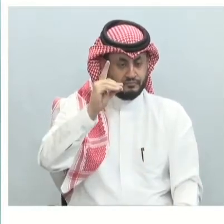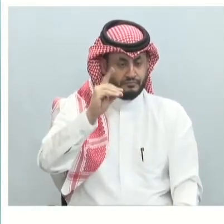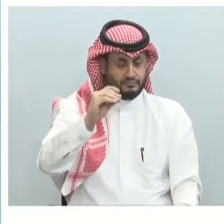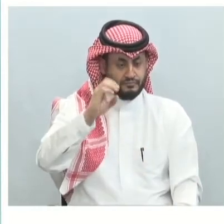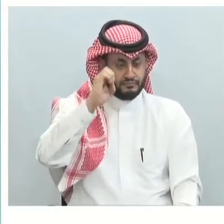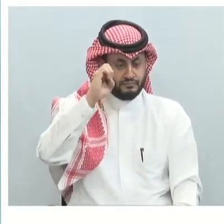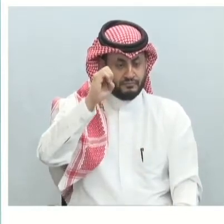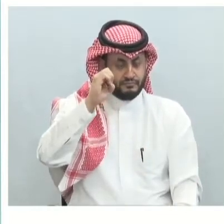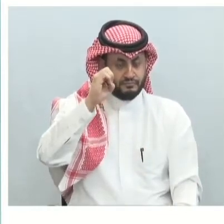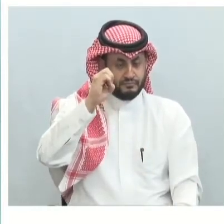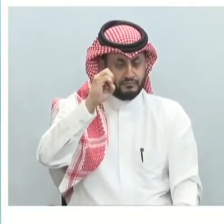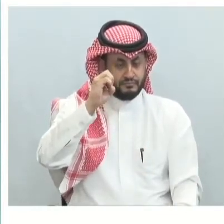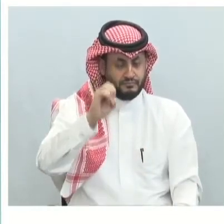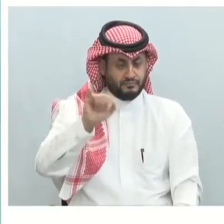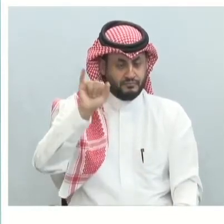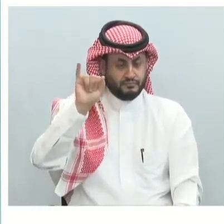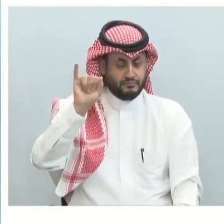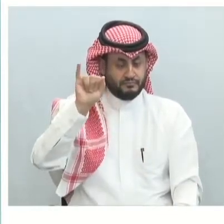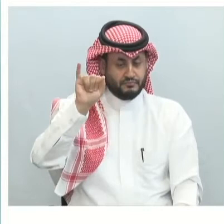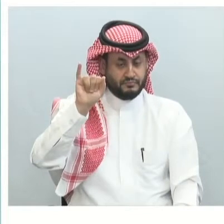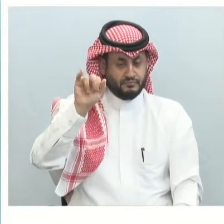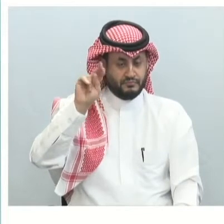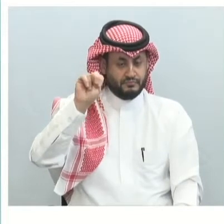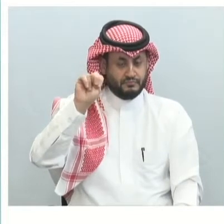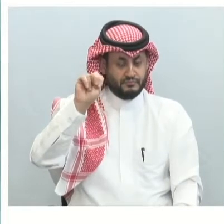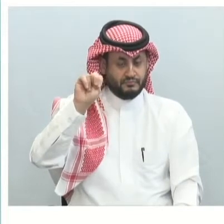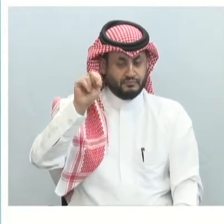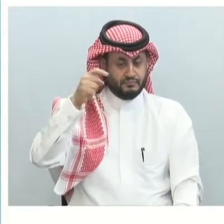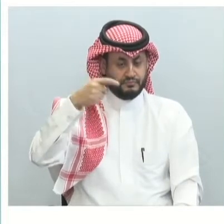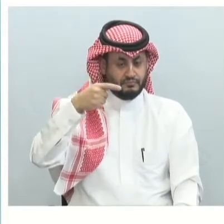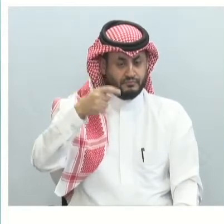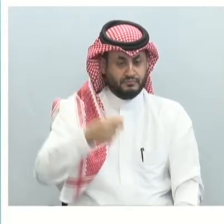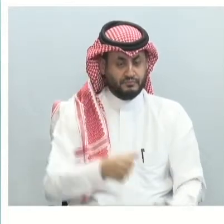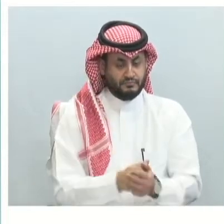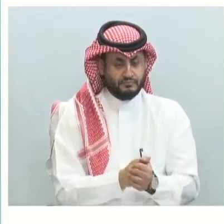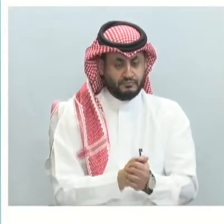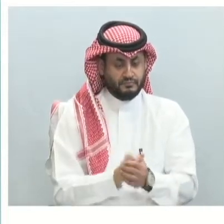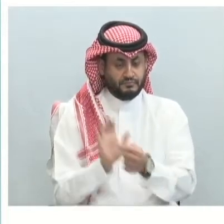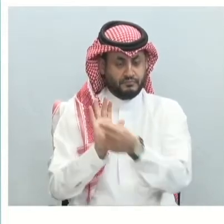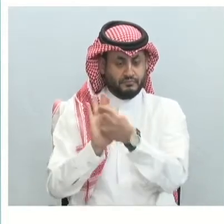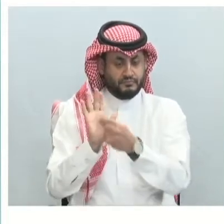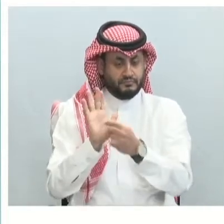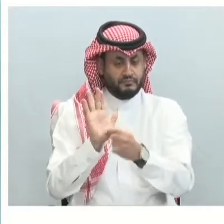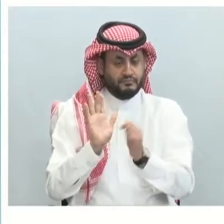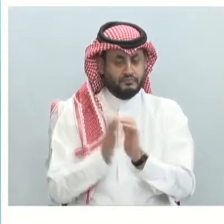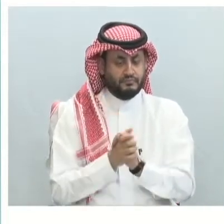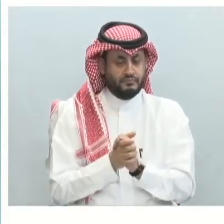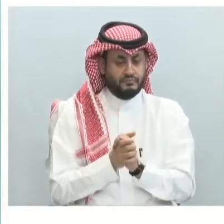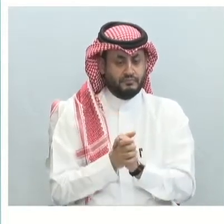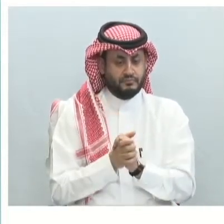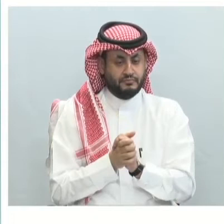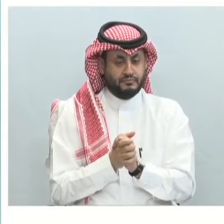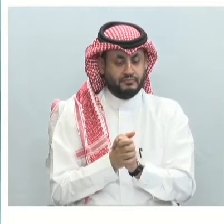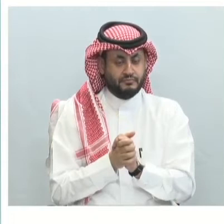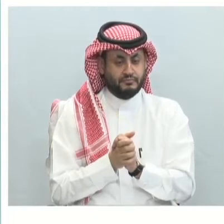D, O, I, and then we have G and a question